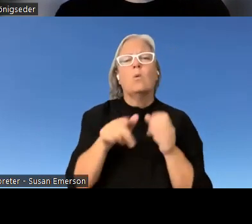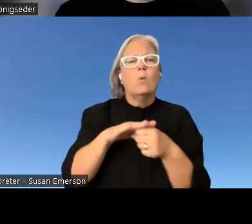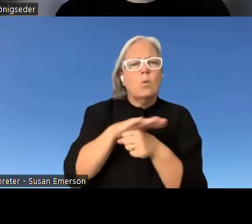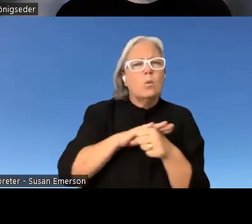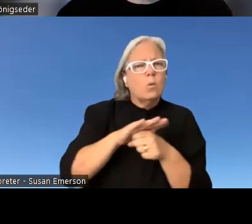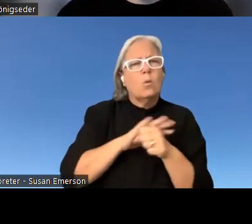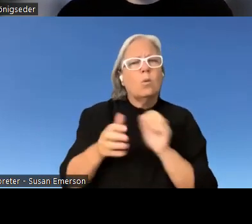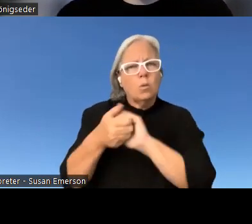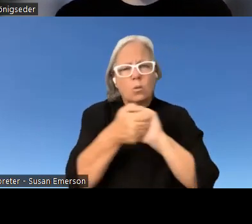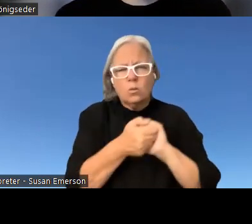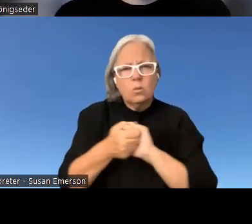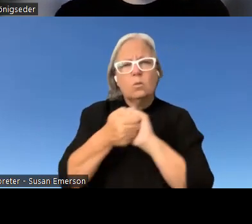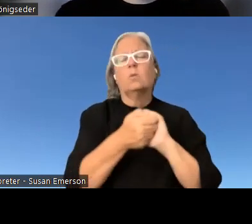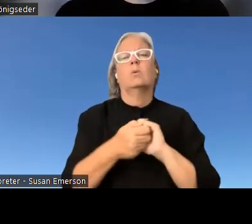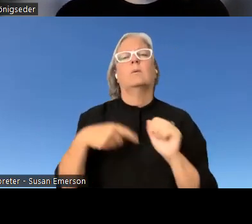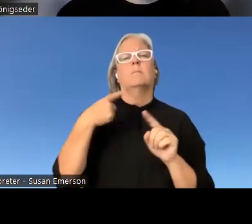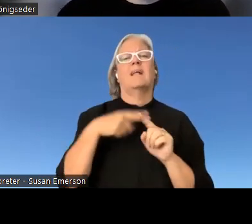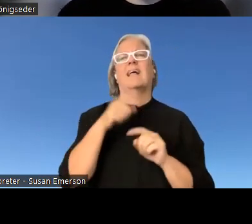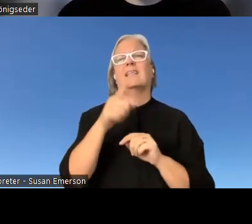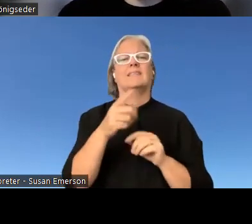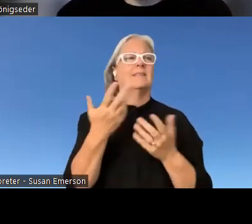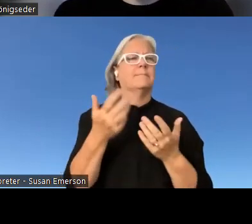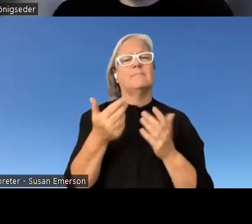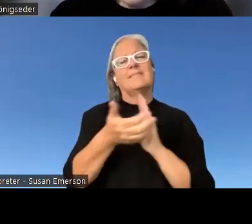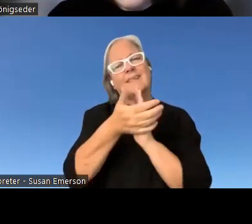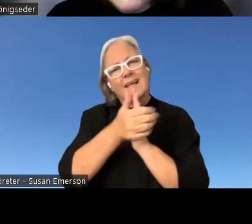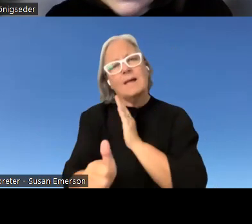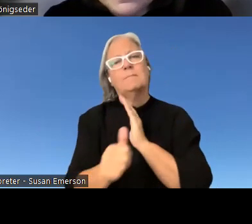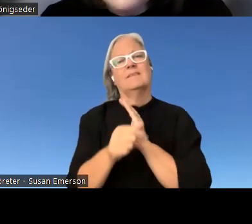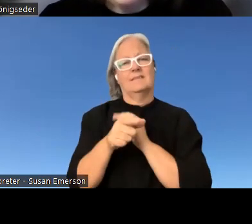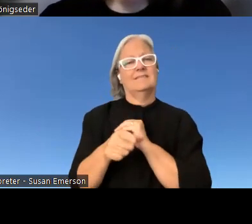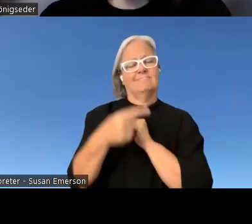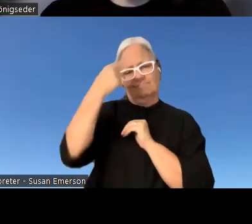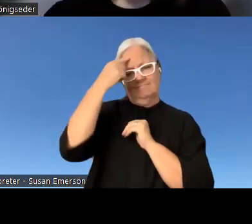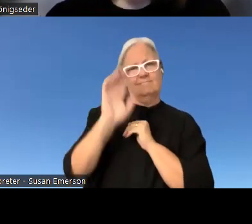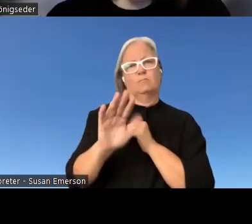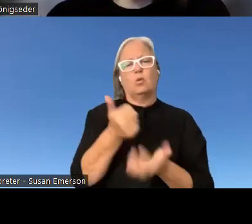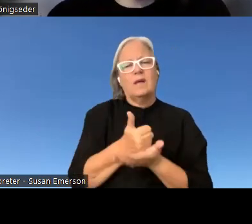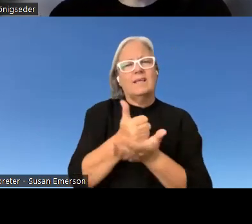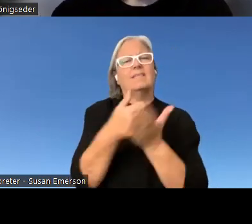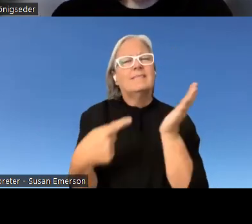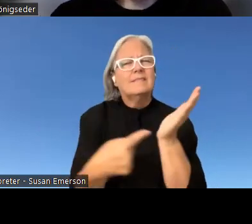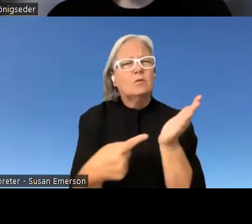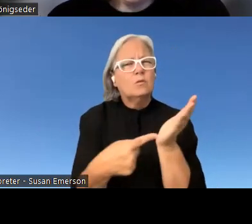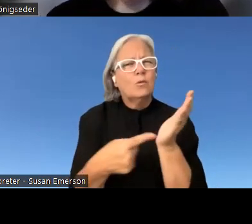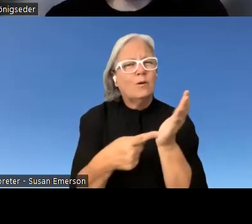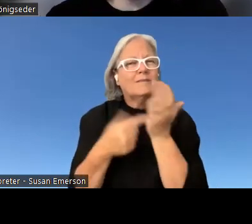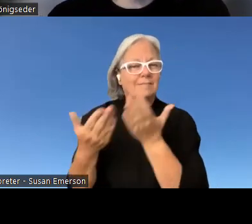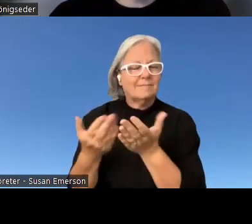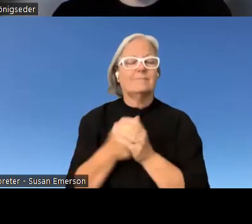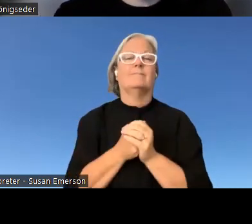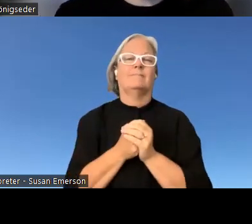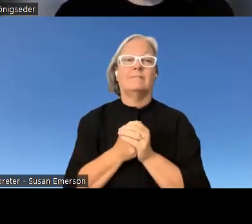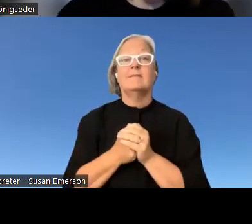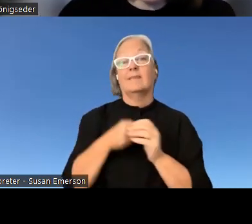and a lot of experts when it comes to assistive technology. It is a possibility, specifically at the conference,